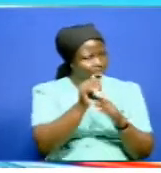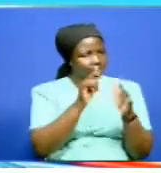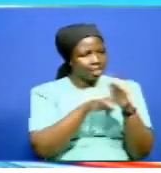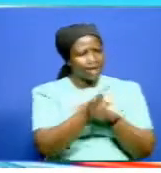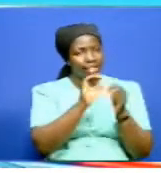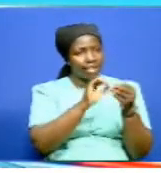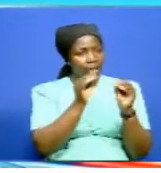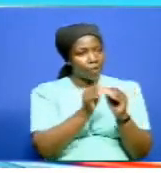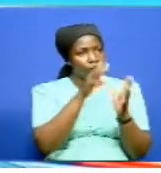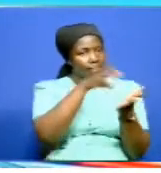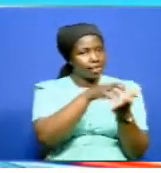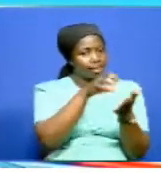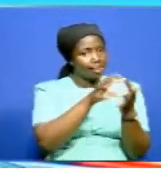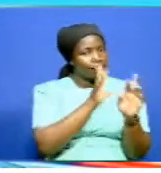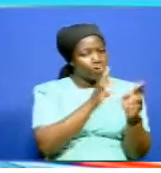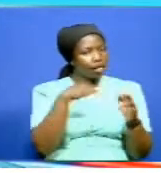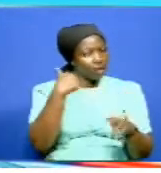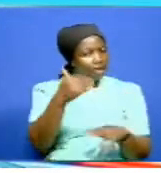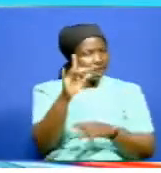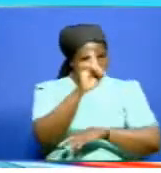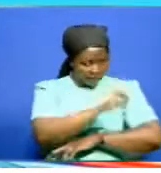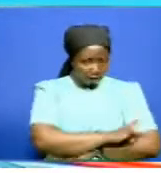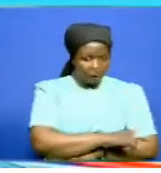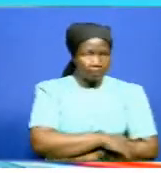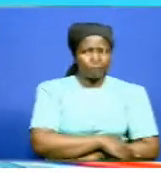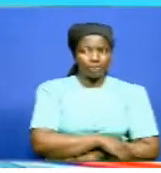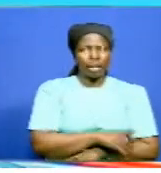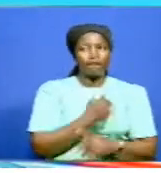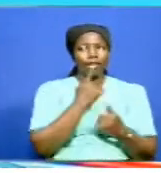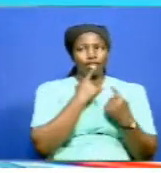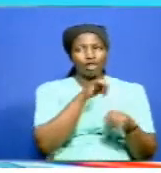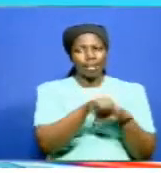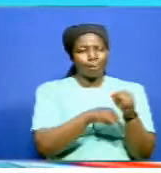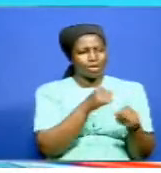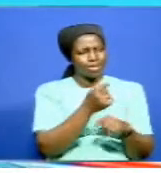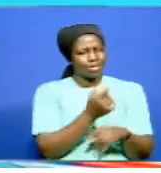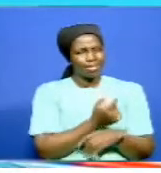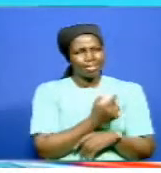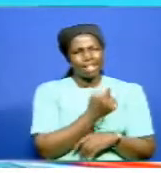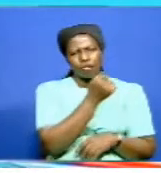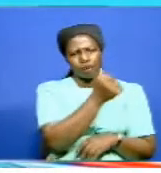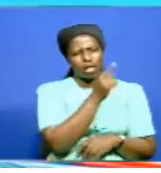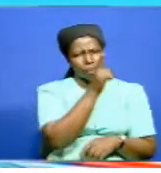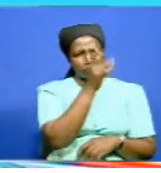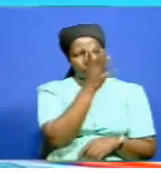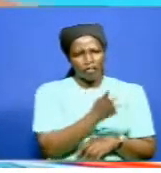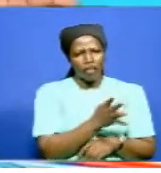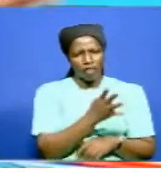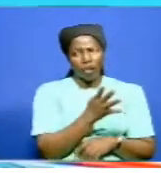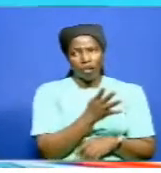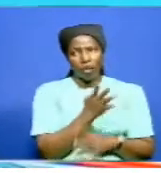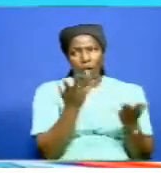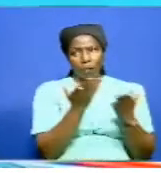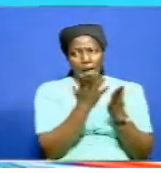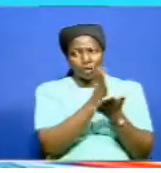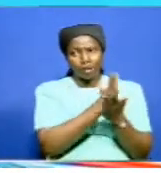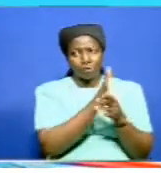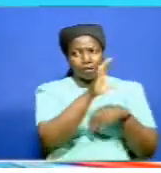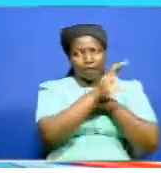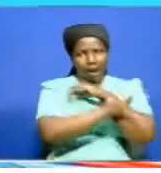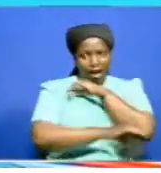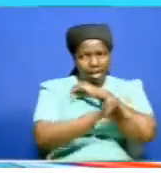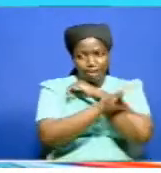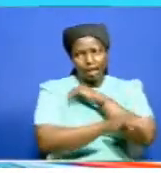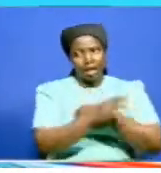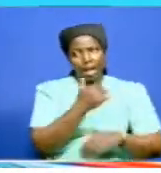cases reported every day. We're talking about a quarter, where some countries, of course, have